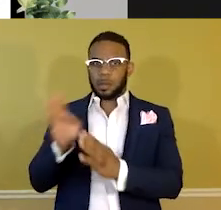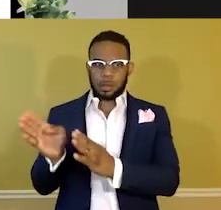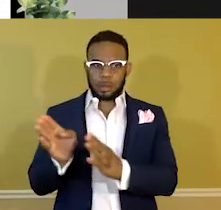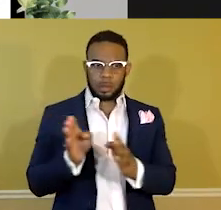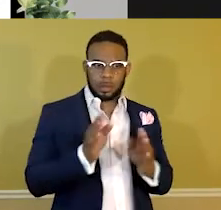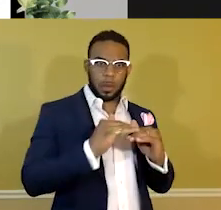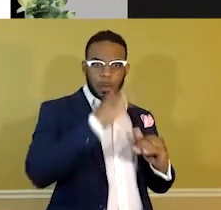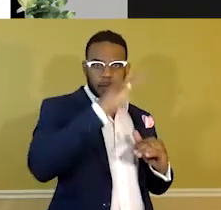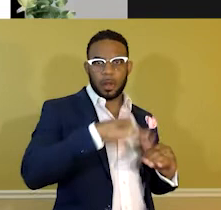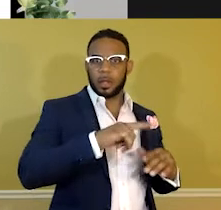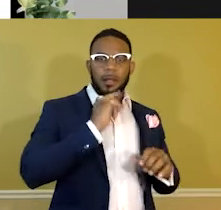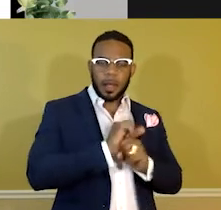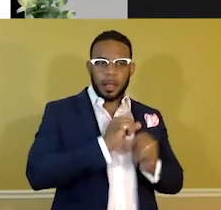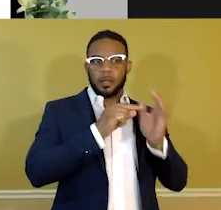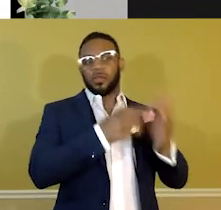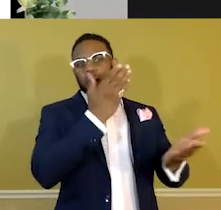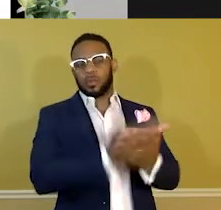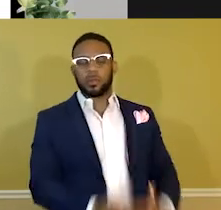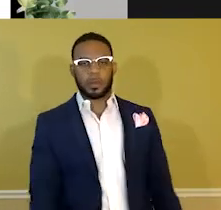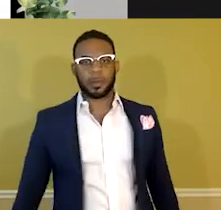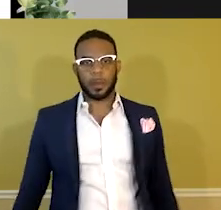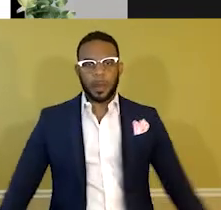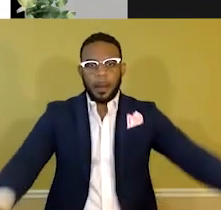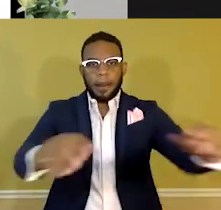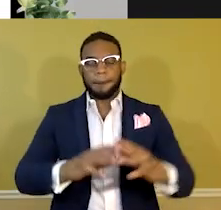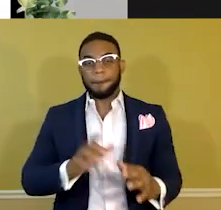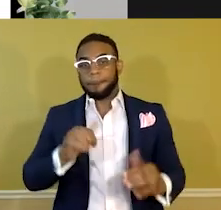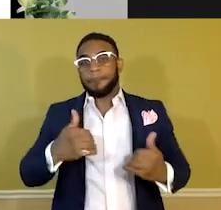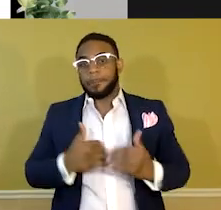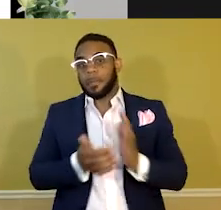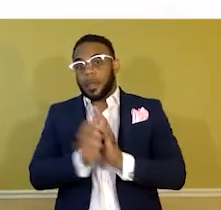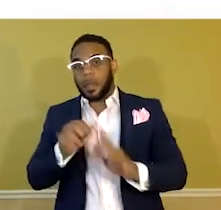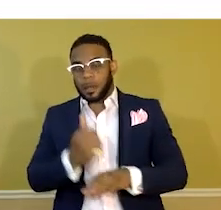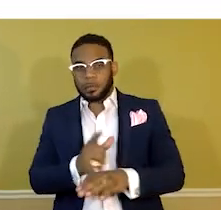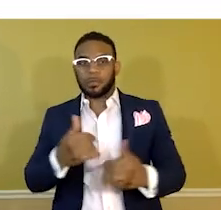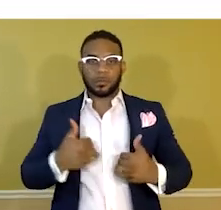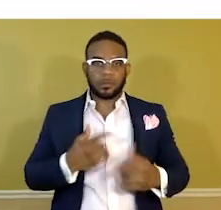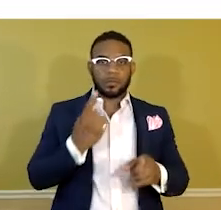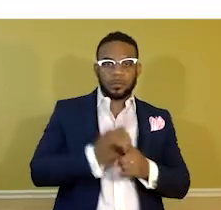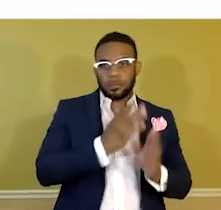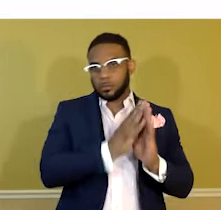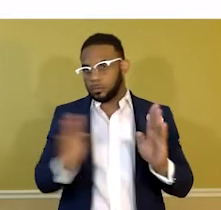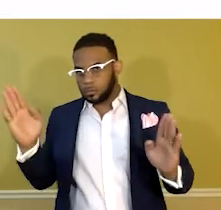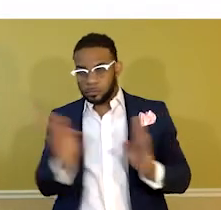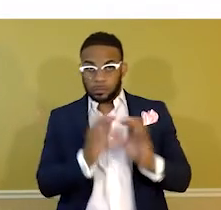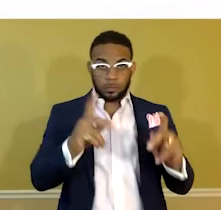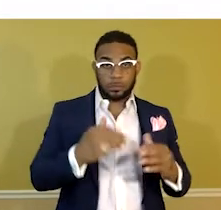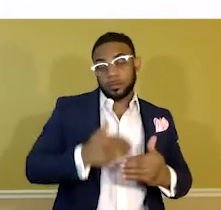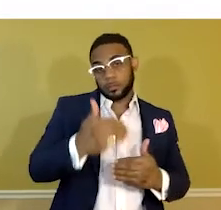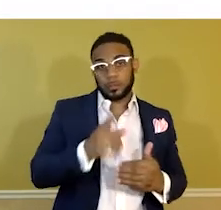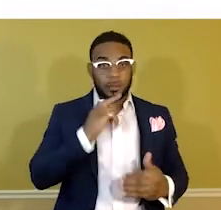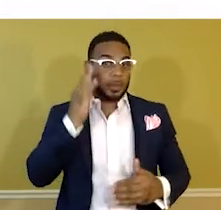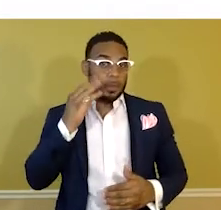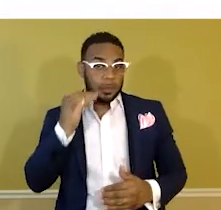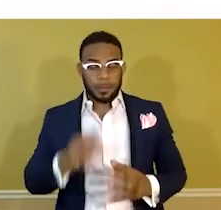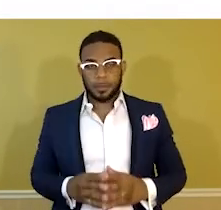going above and beyond to actually, um, you know, showcase that you have a skill set and you have the range. So the next thing is